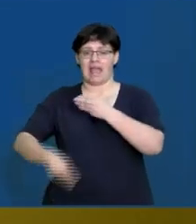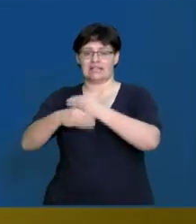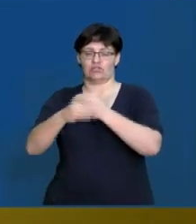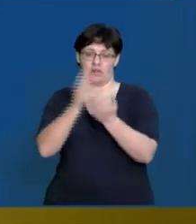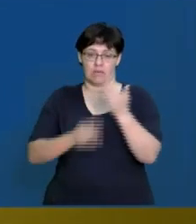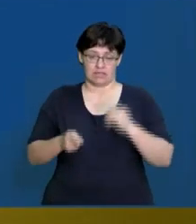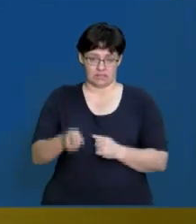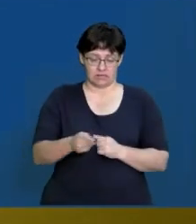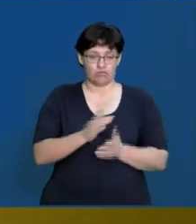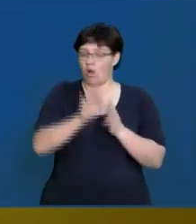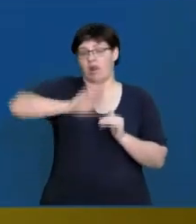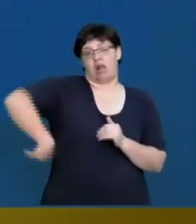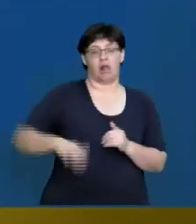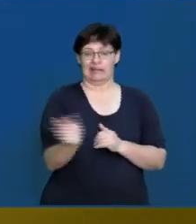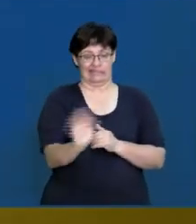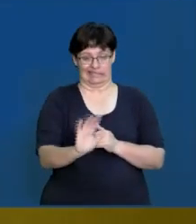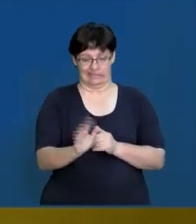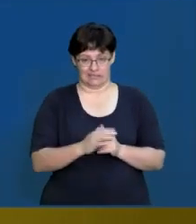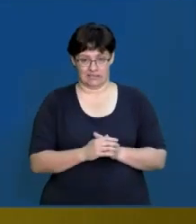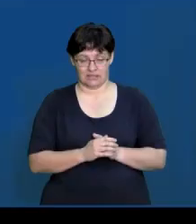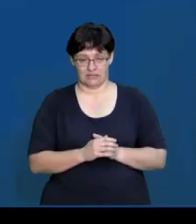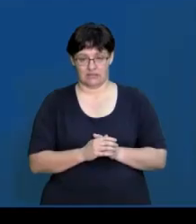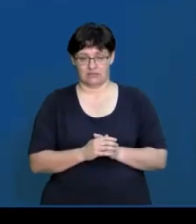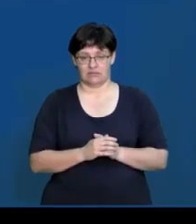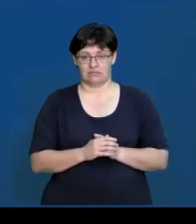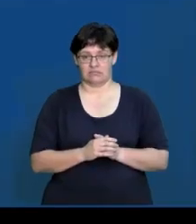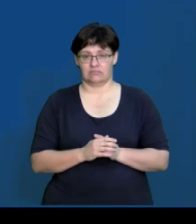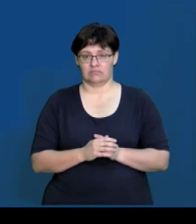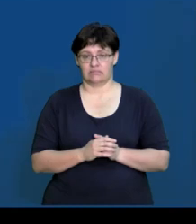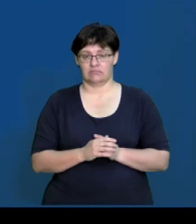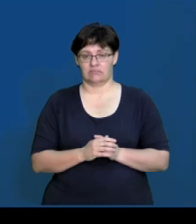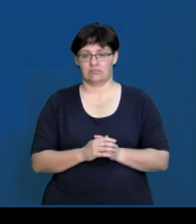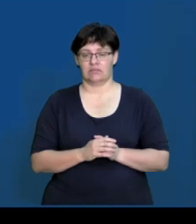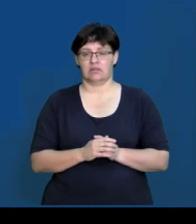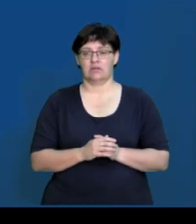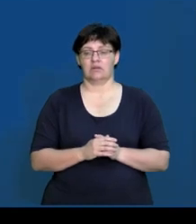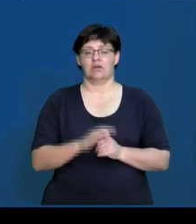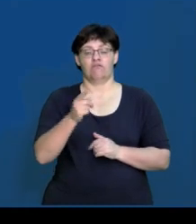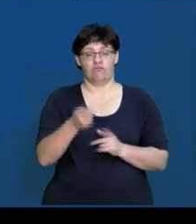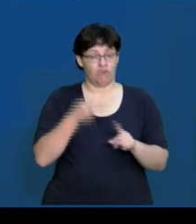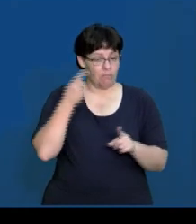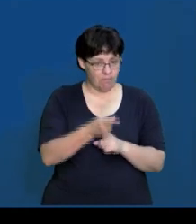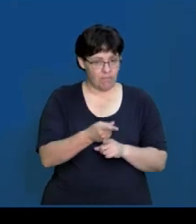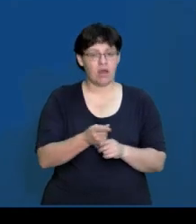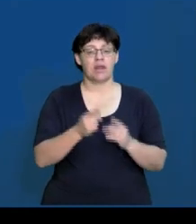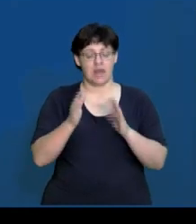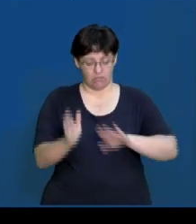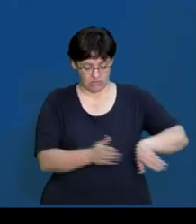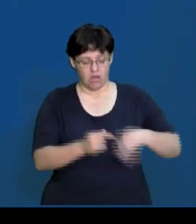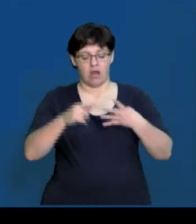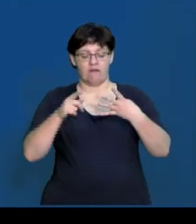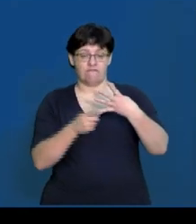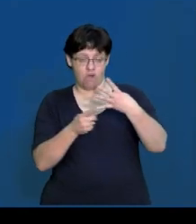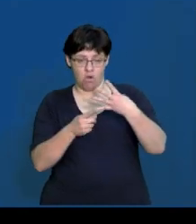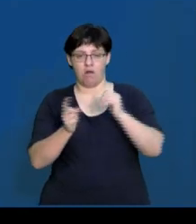question for my additional part. Do not leave this question unanswered. From there, you get to